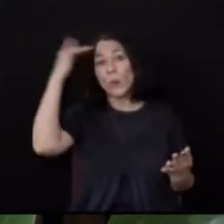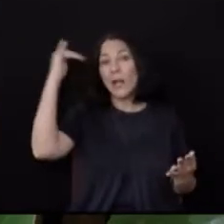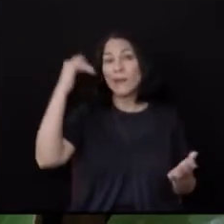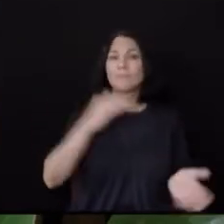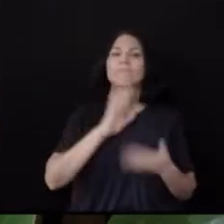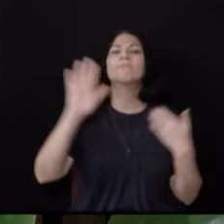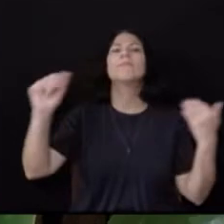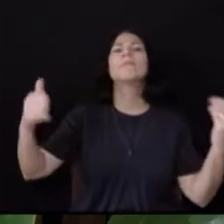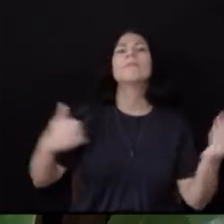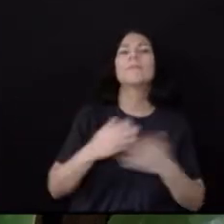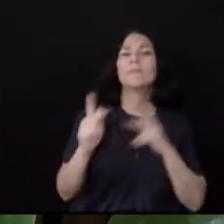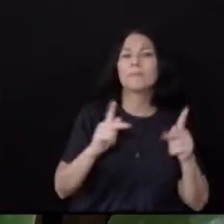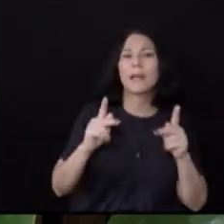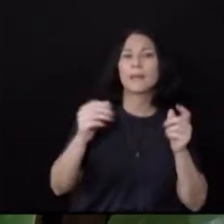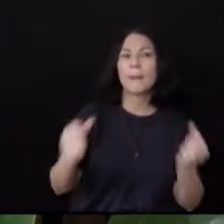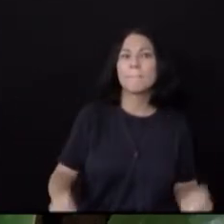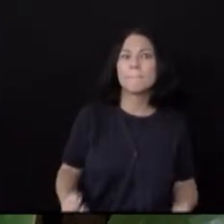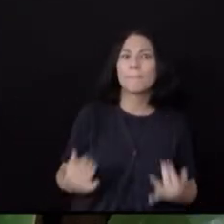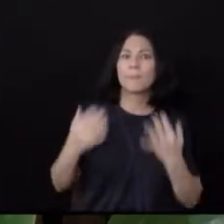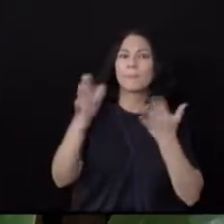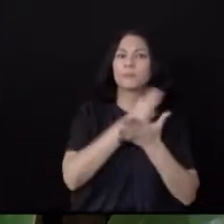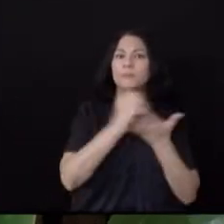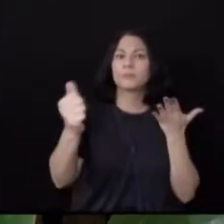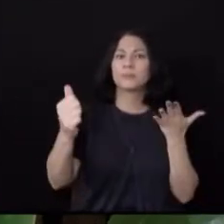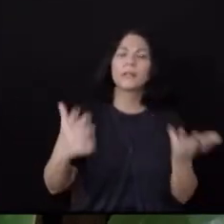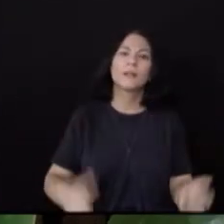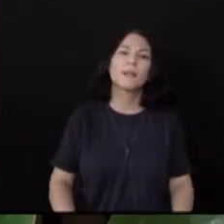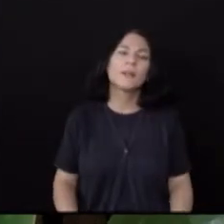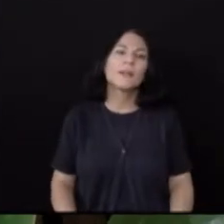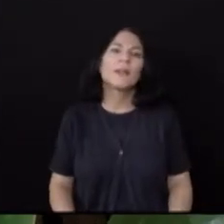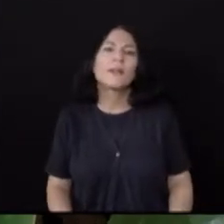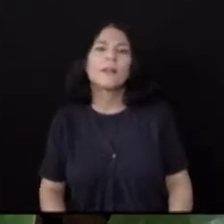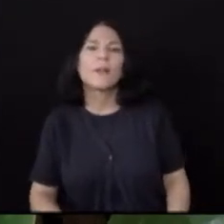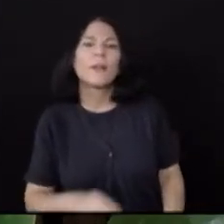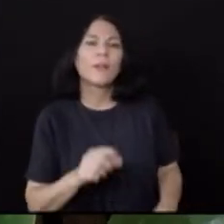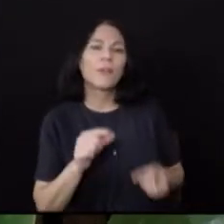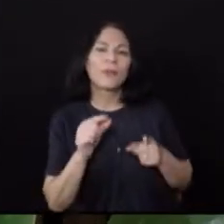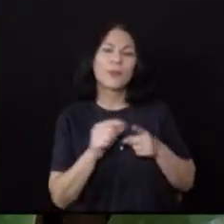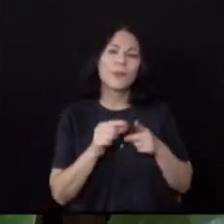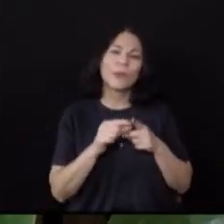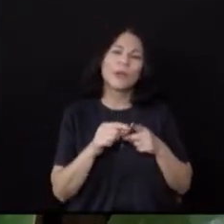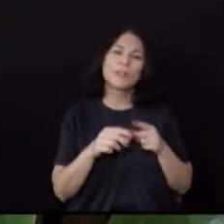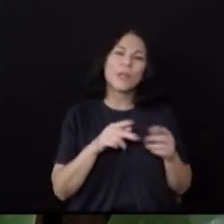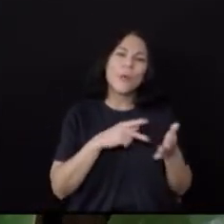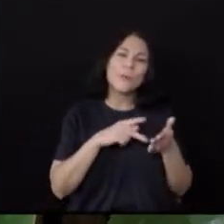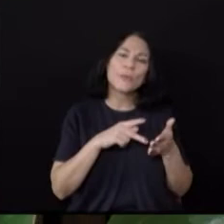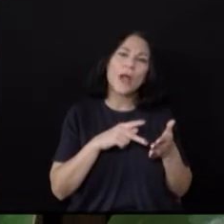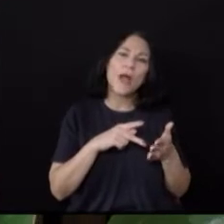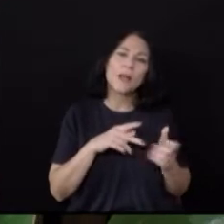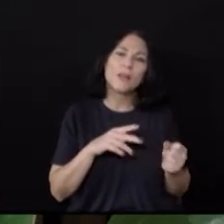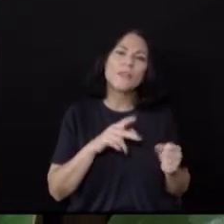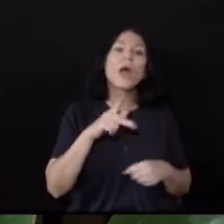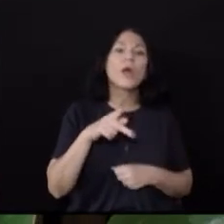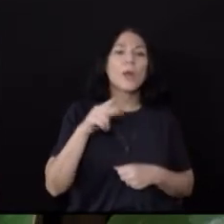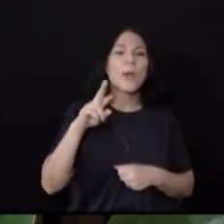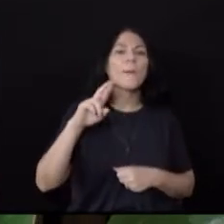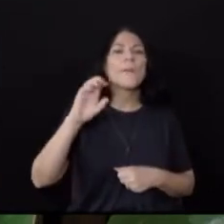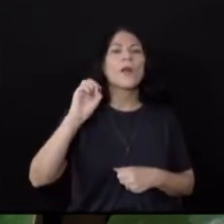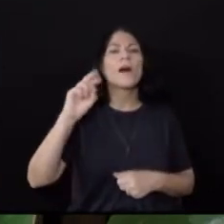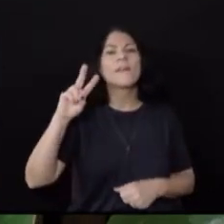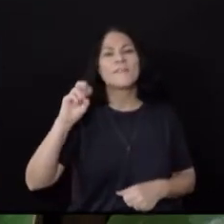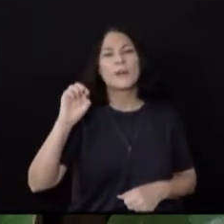burns. Remember the words of Proverbs chapter 15, the first four verses. A soft word turns away